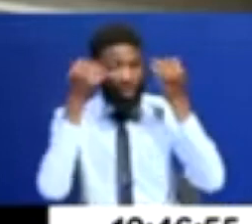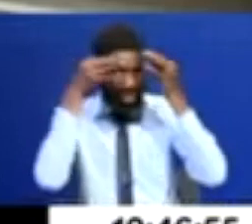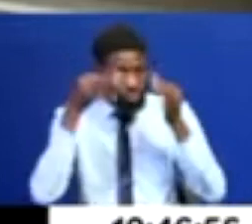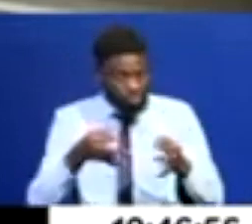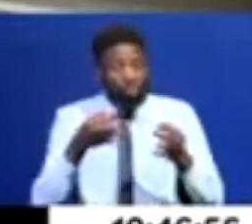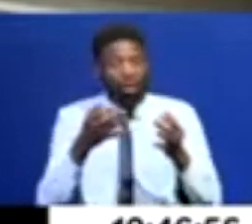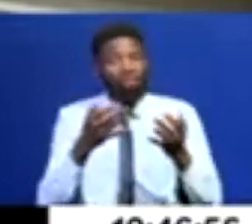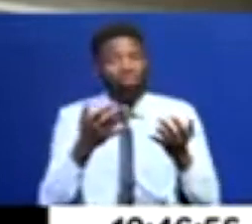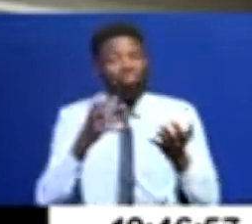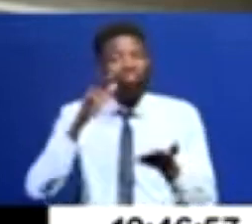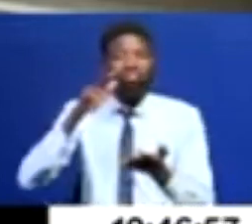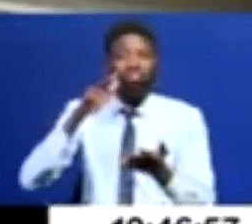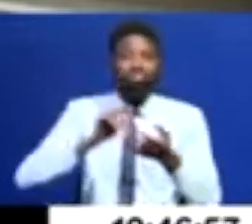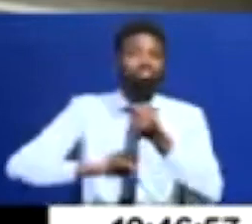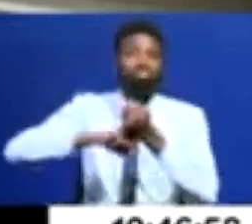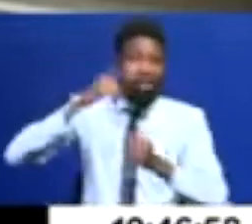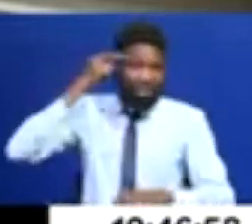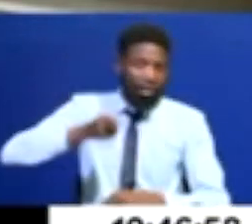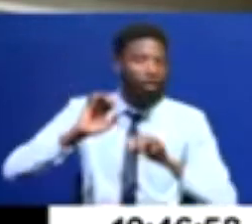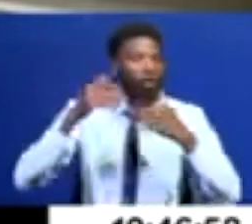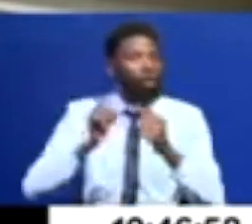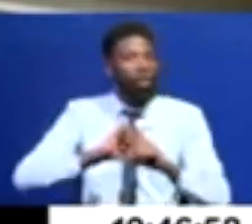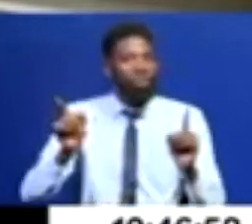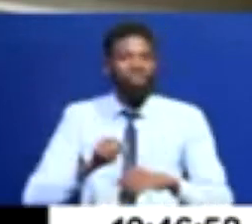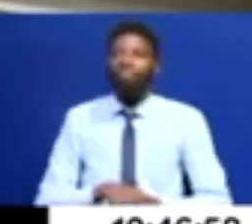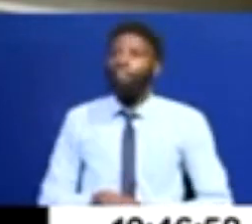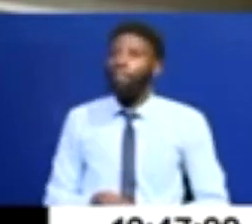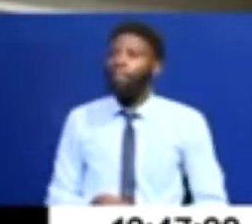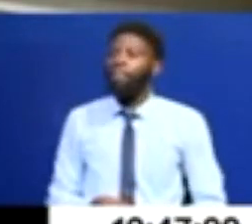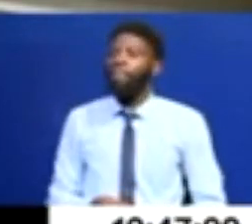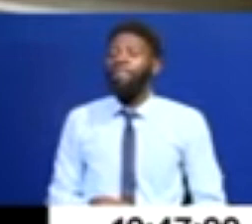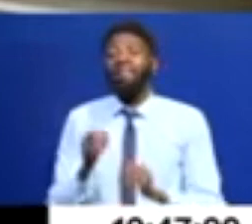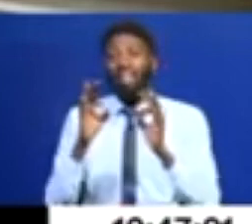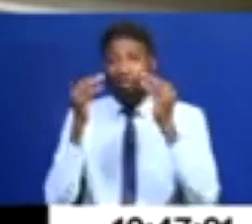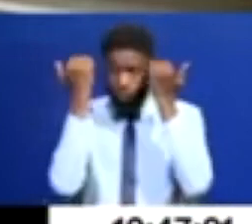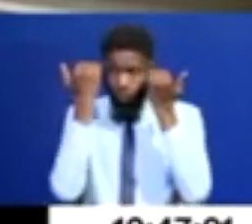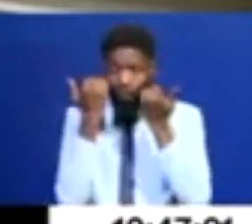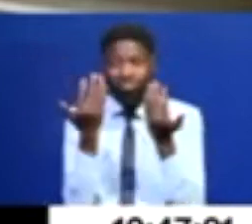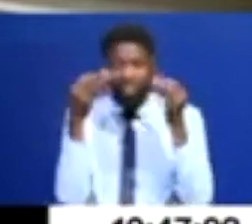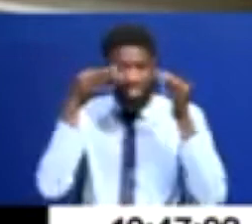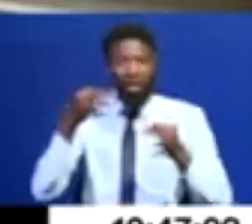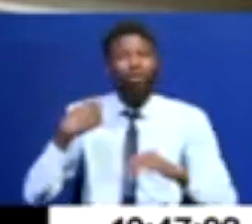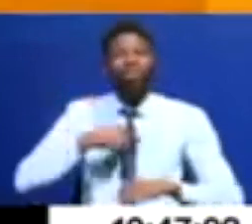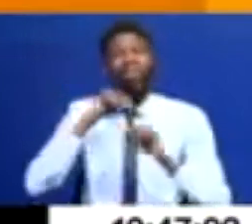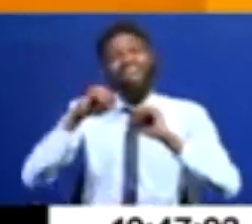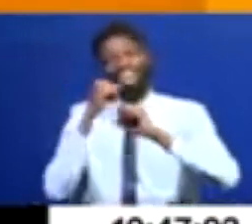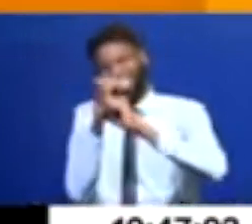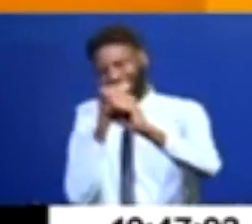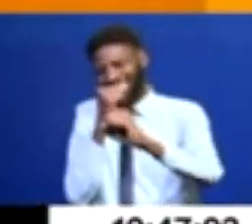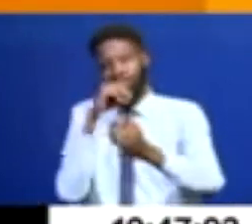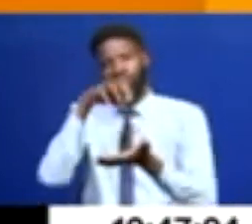prayers. Yes. So if the court was to decide that, can we anticipate a situation whereby courts would say